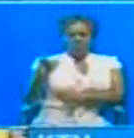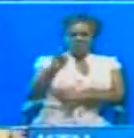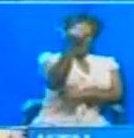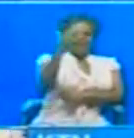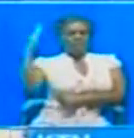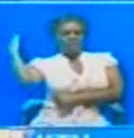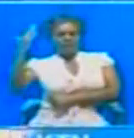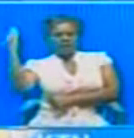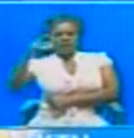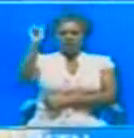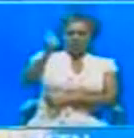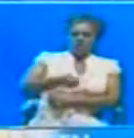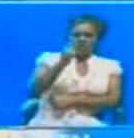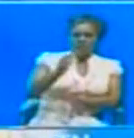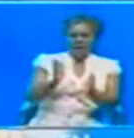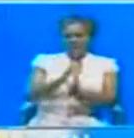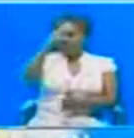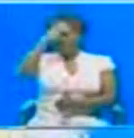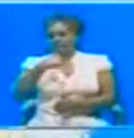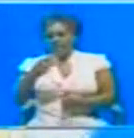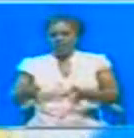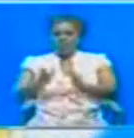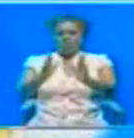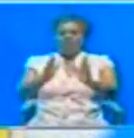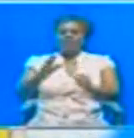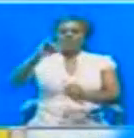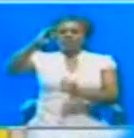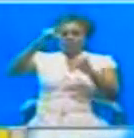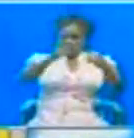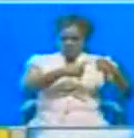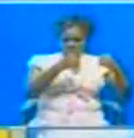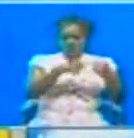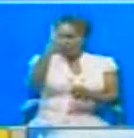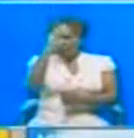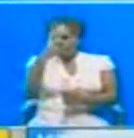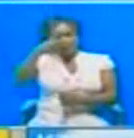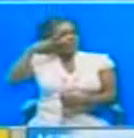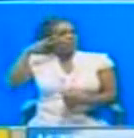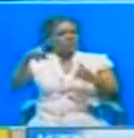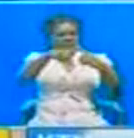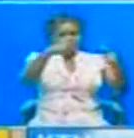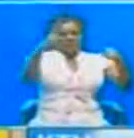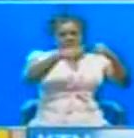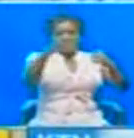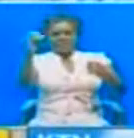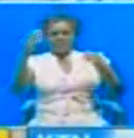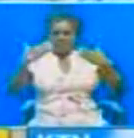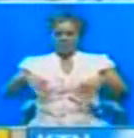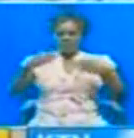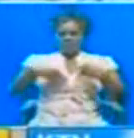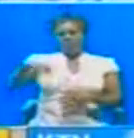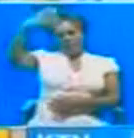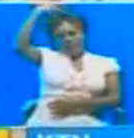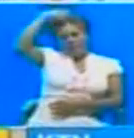Pangani, Gikomba, and Thika Superhighway. In June, suspected terrorists killed 60 people, including police officers in Lamu